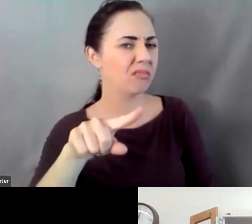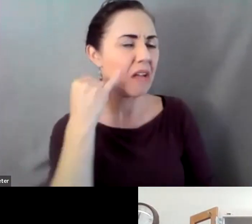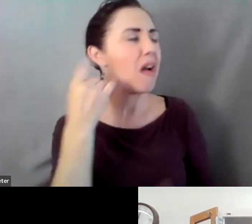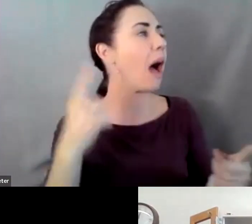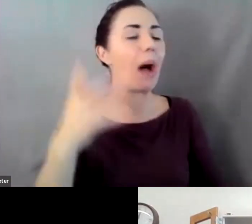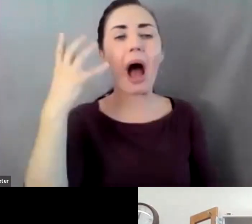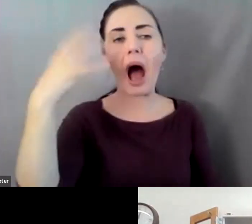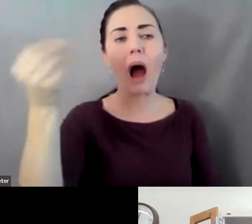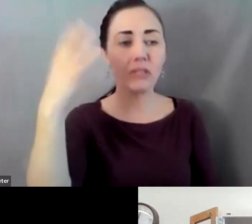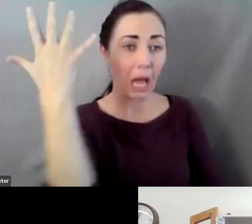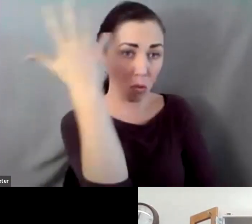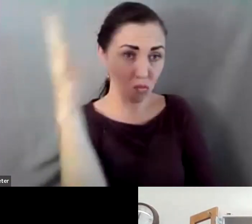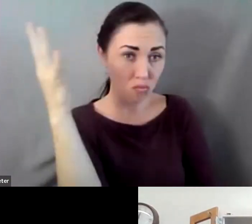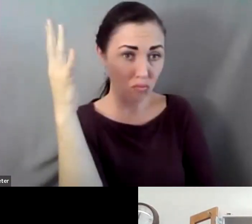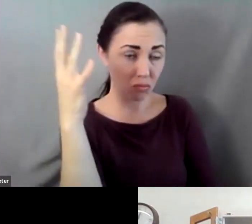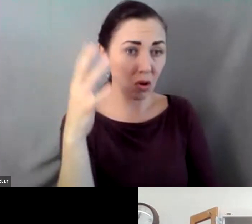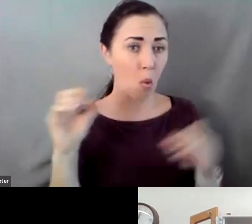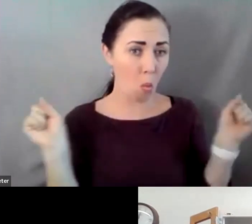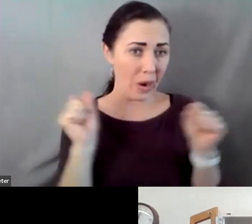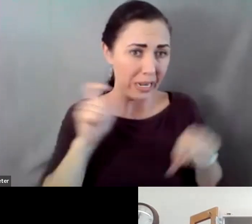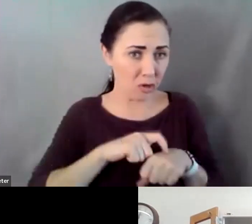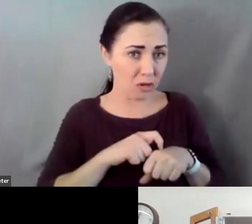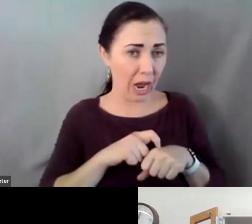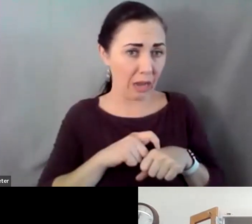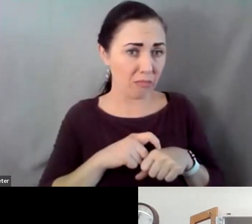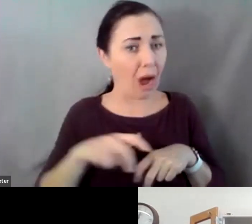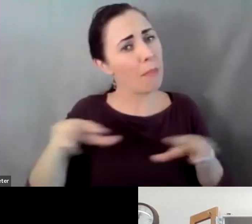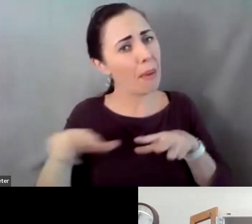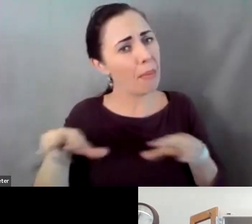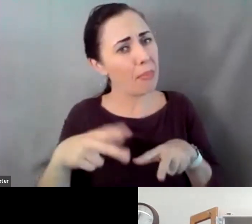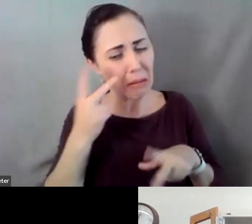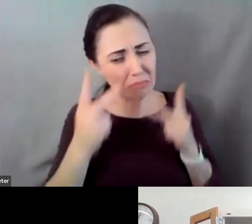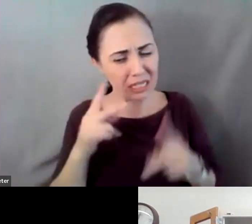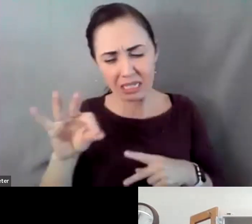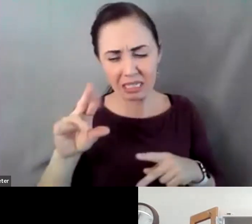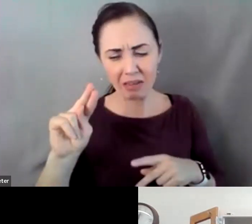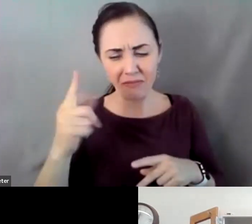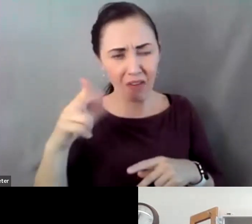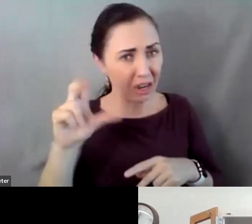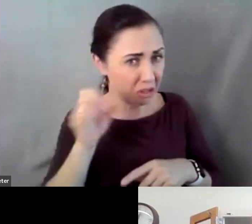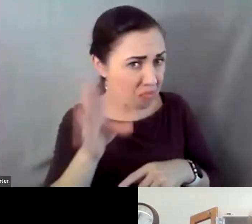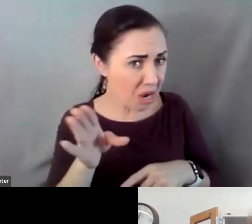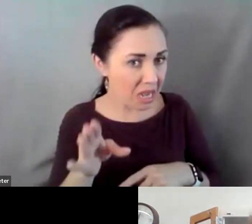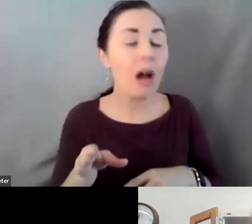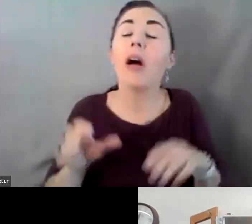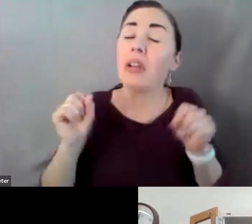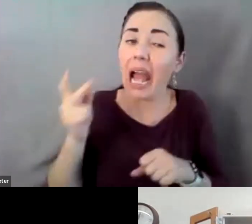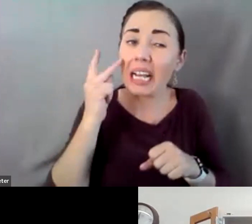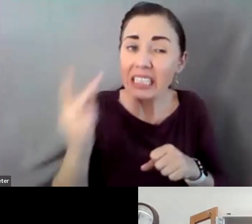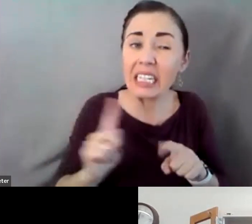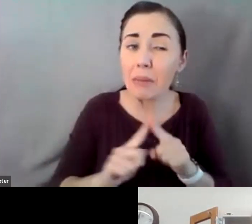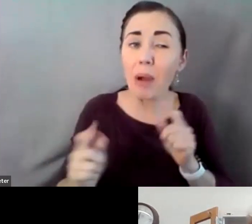right now in the winter time, can I see fungus? You can, although most of the fungus that you will see will